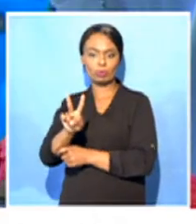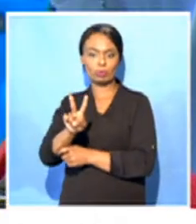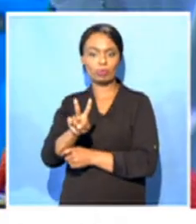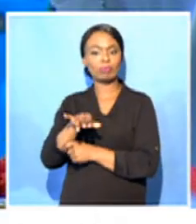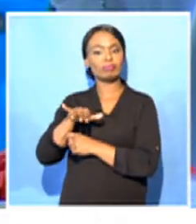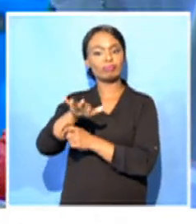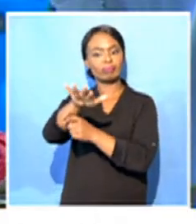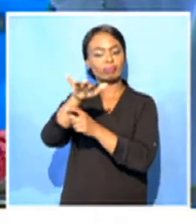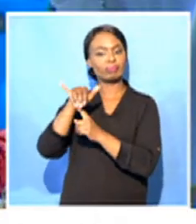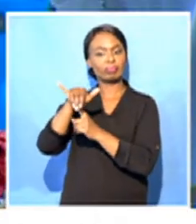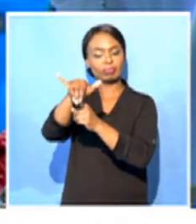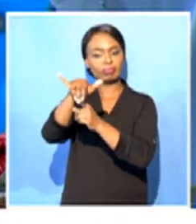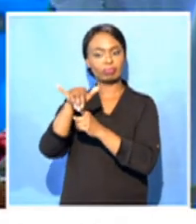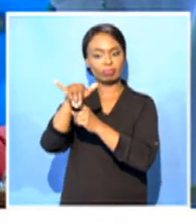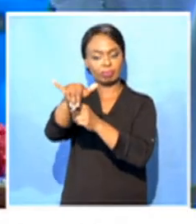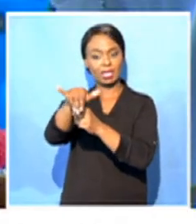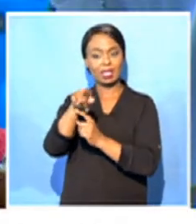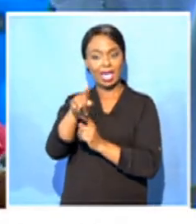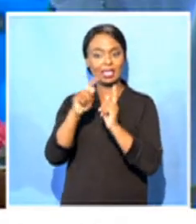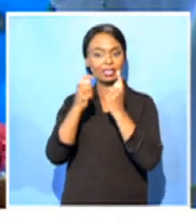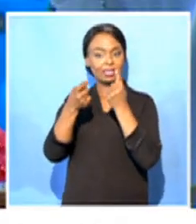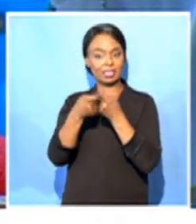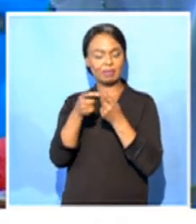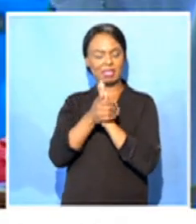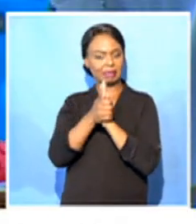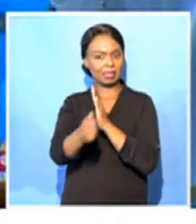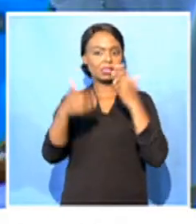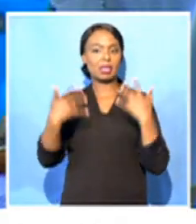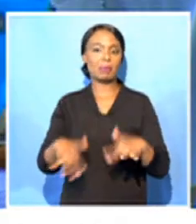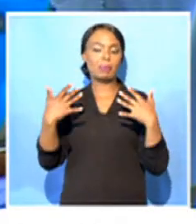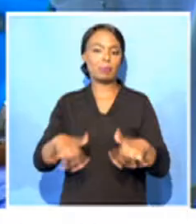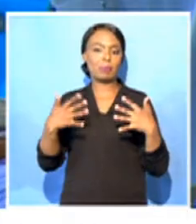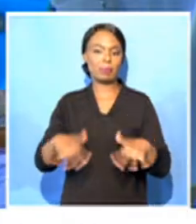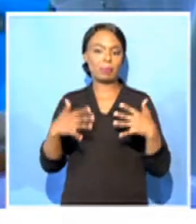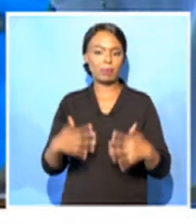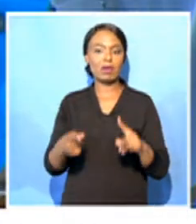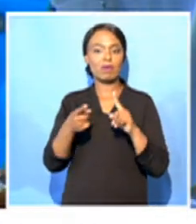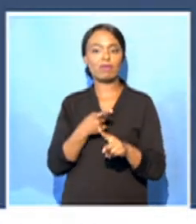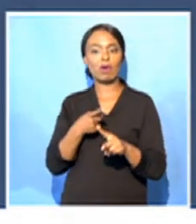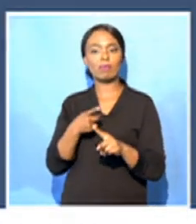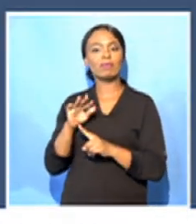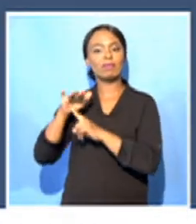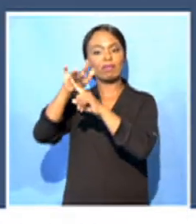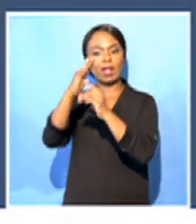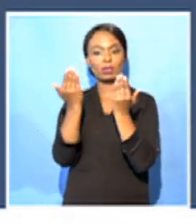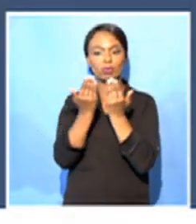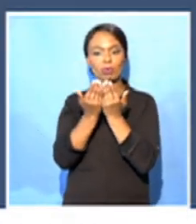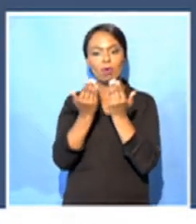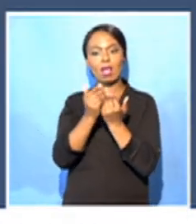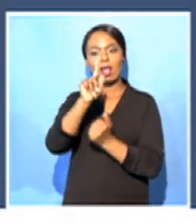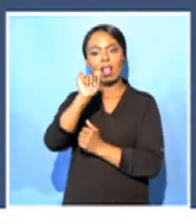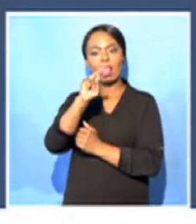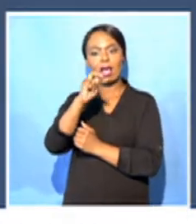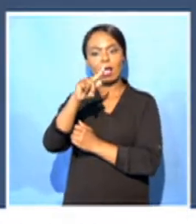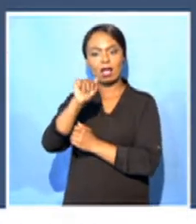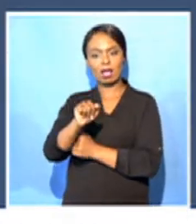The pilots in this team are all highly skilled instructors from the Central Flying School at Langebaan.